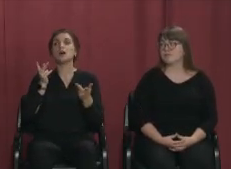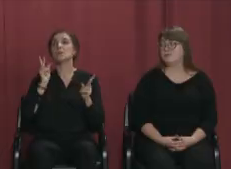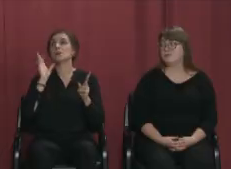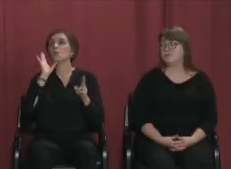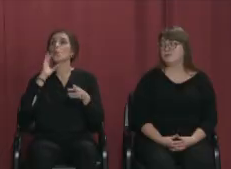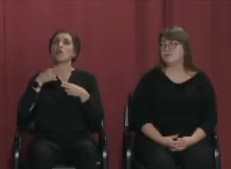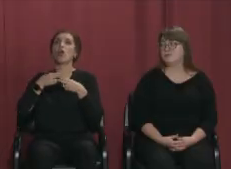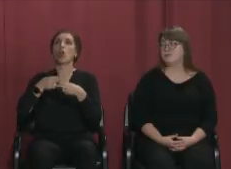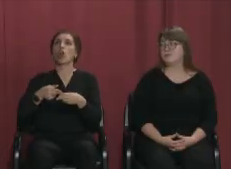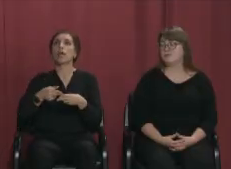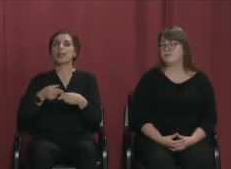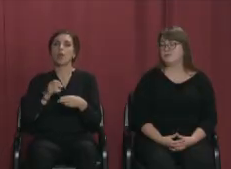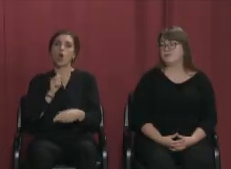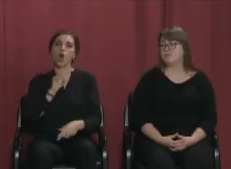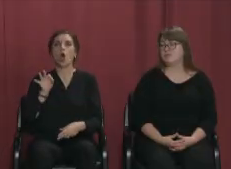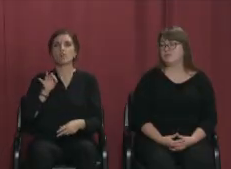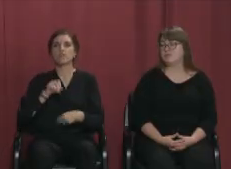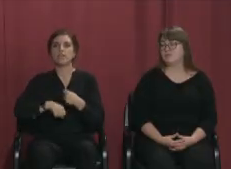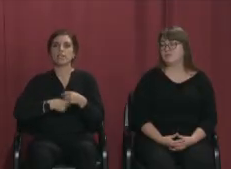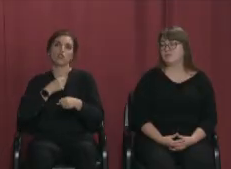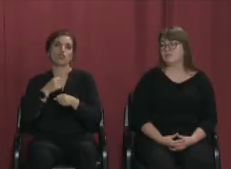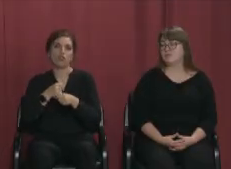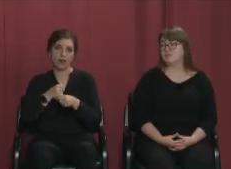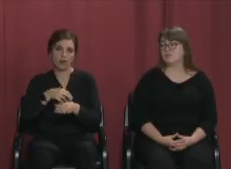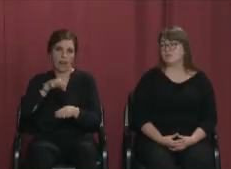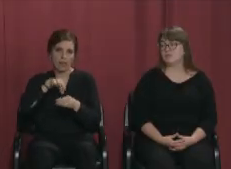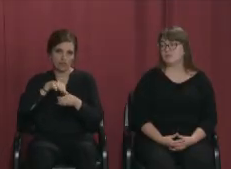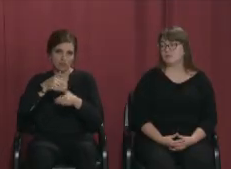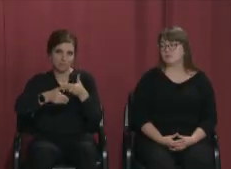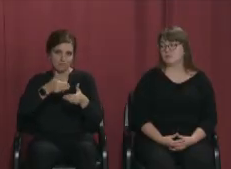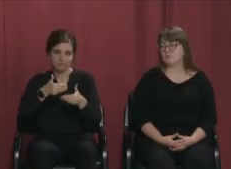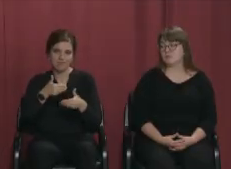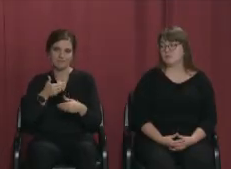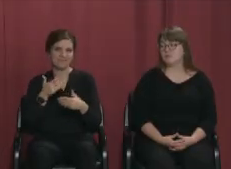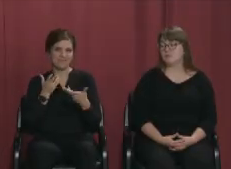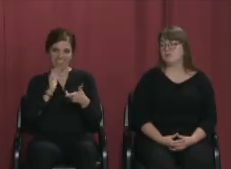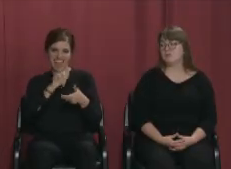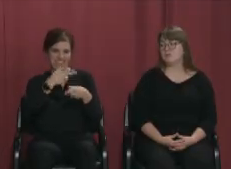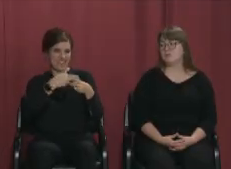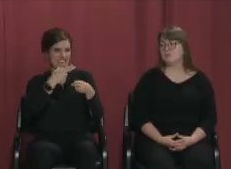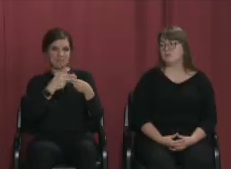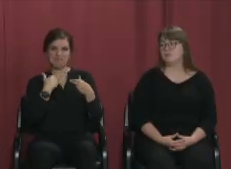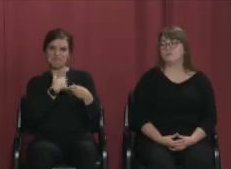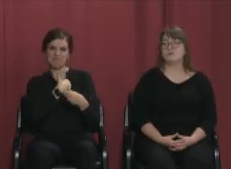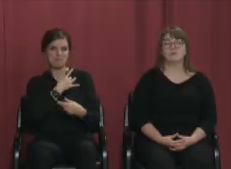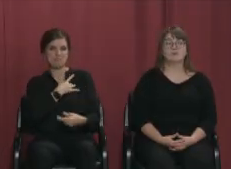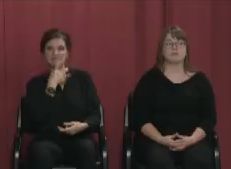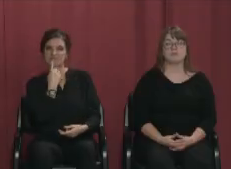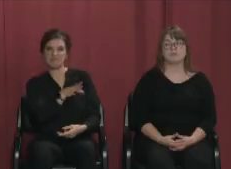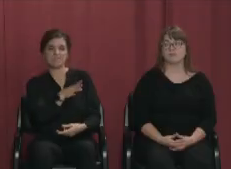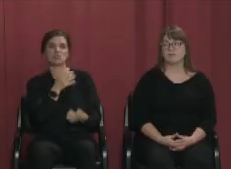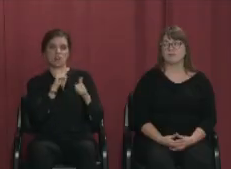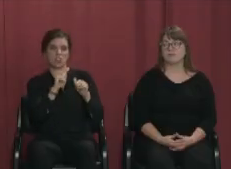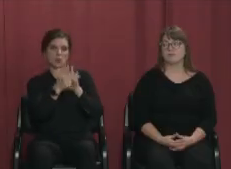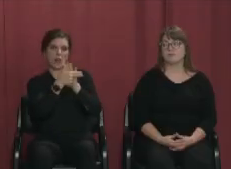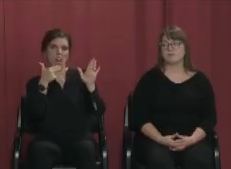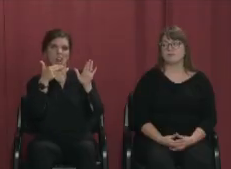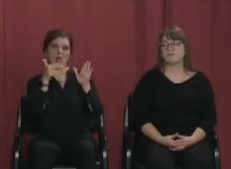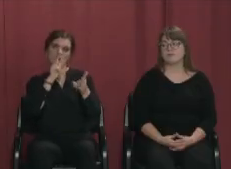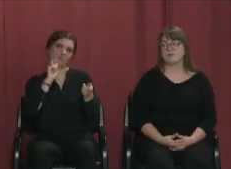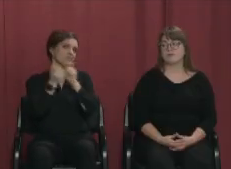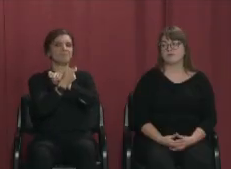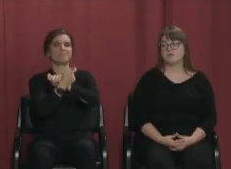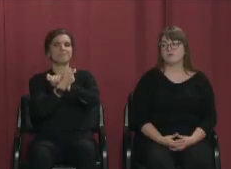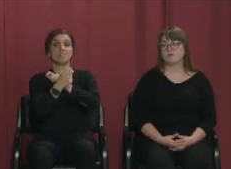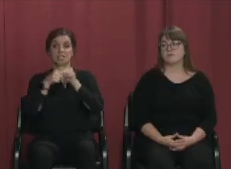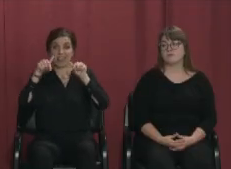this word, an off-year election. And so we're trying to rebrand. We've got some T-shirts out there. We're actually trying to rebrand